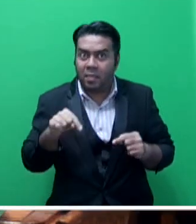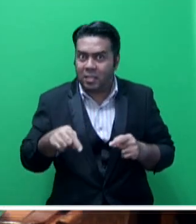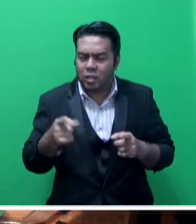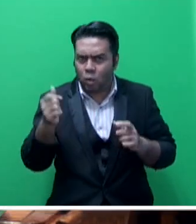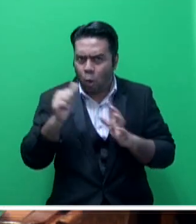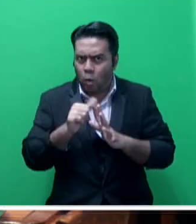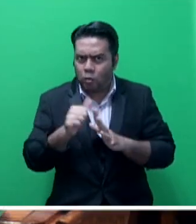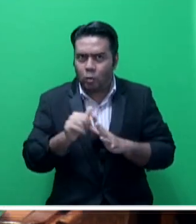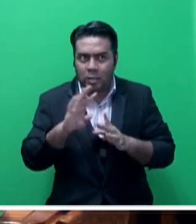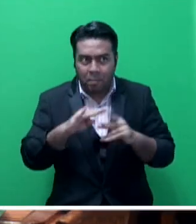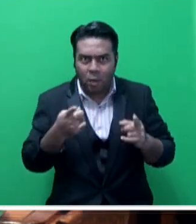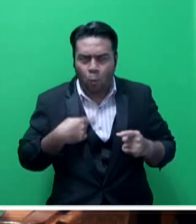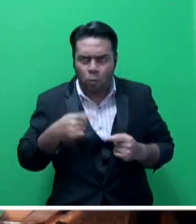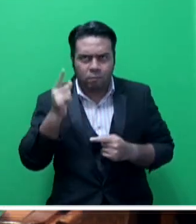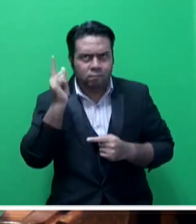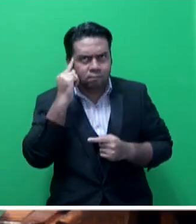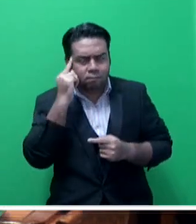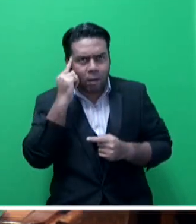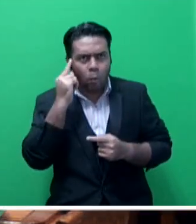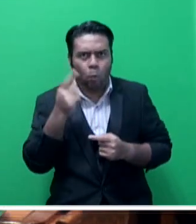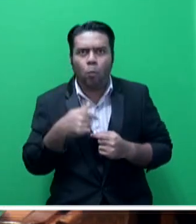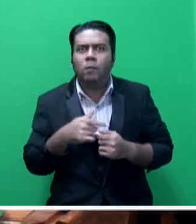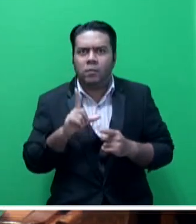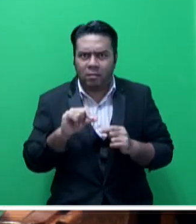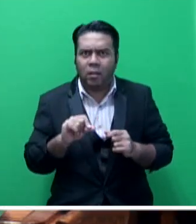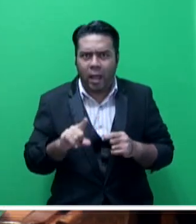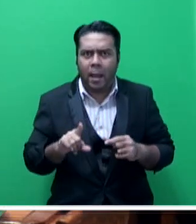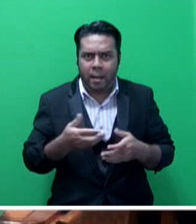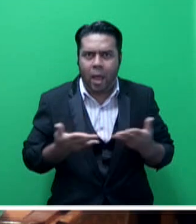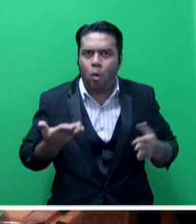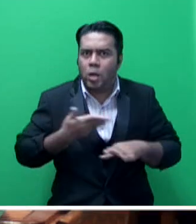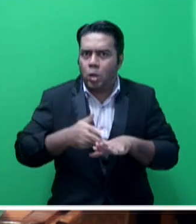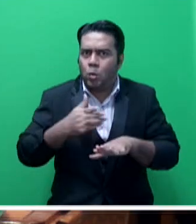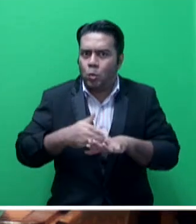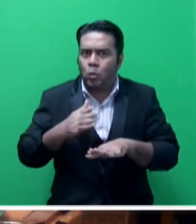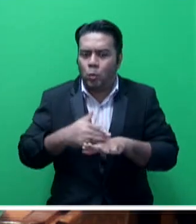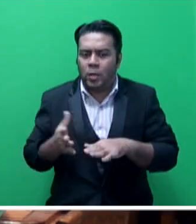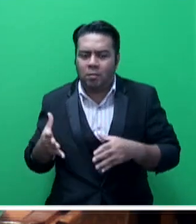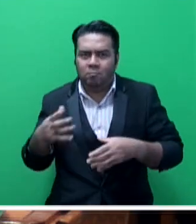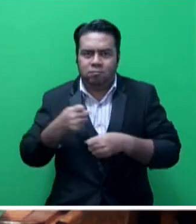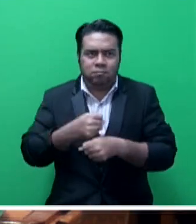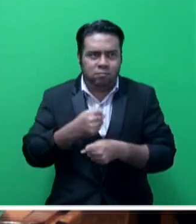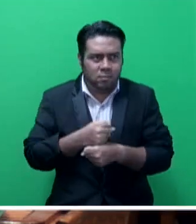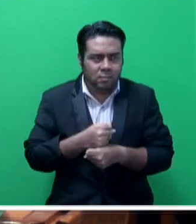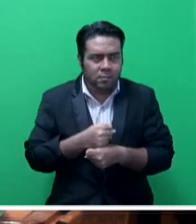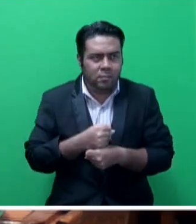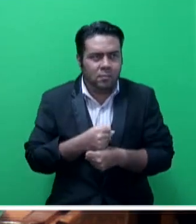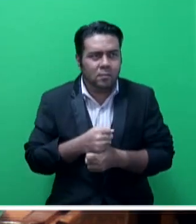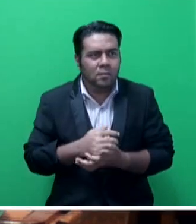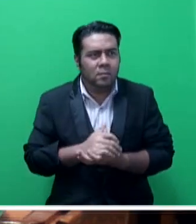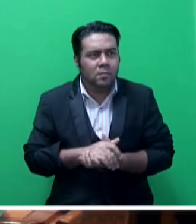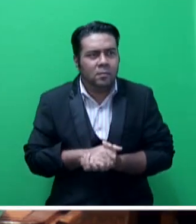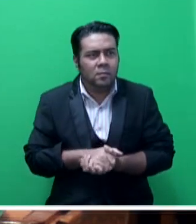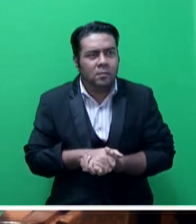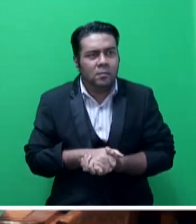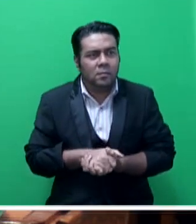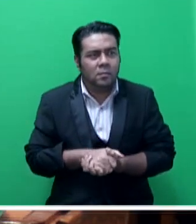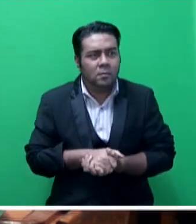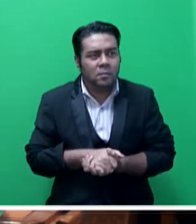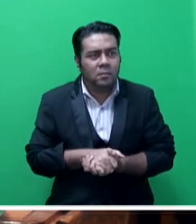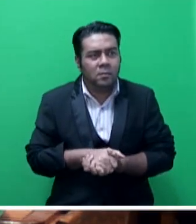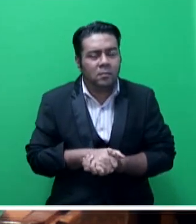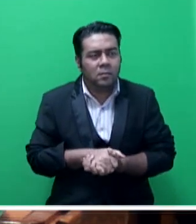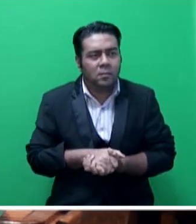something that we have also addressed very recently in tightening up on the